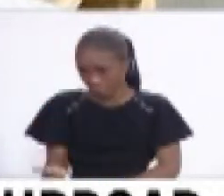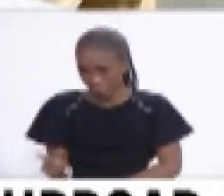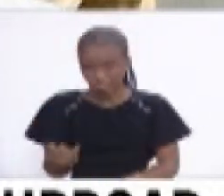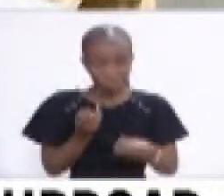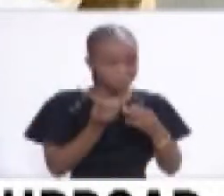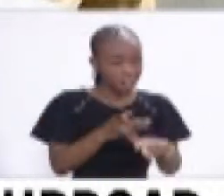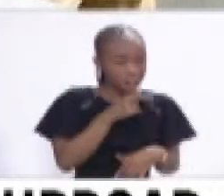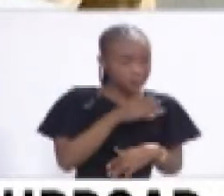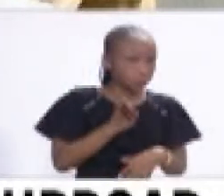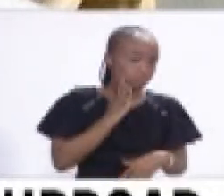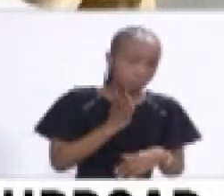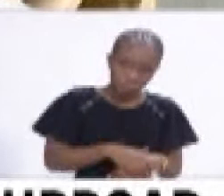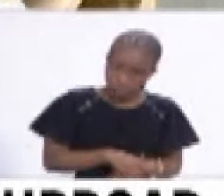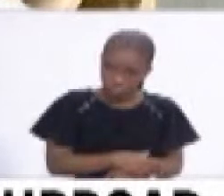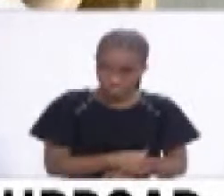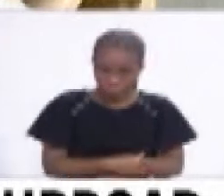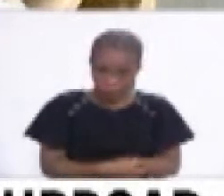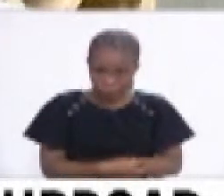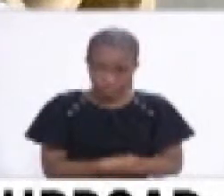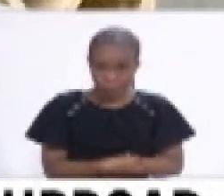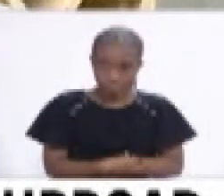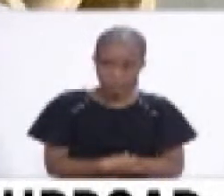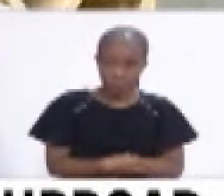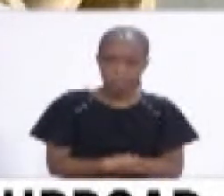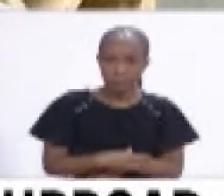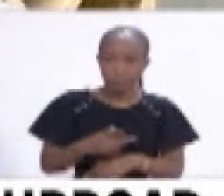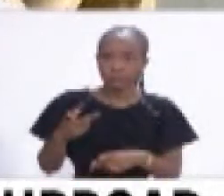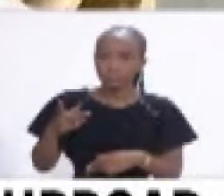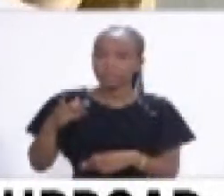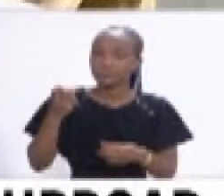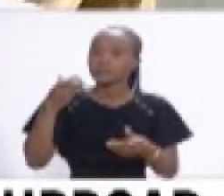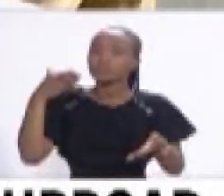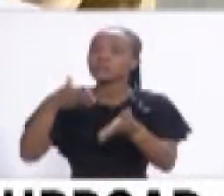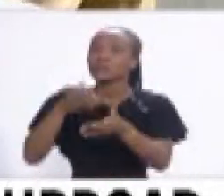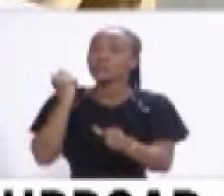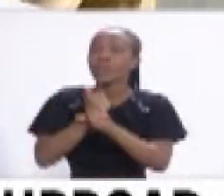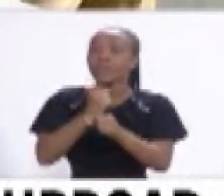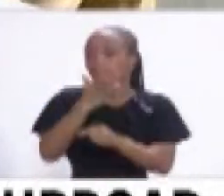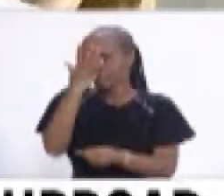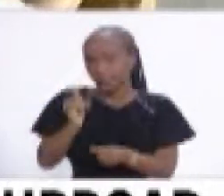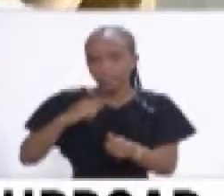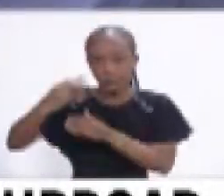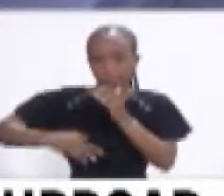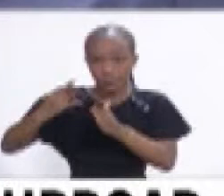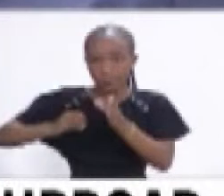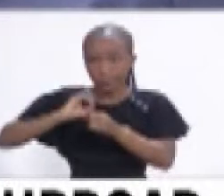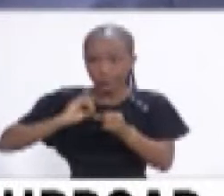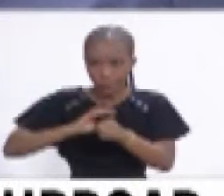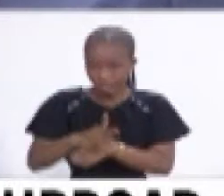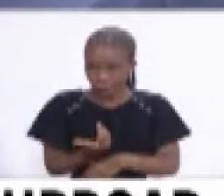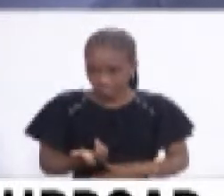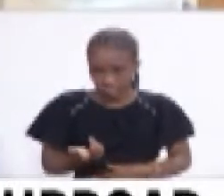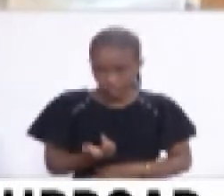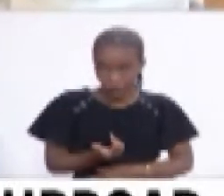wazazi wengi wa mengine, especially kwa constituency yangu Embakasi South, wamesimamishwa kazi sababu ya factories za corona.